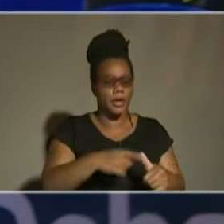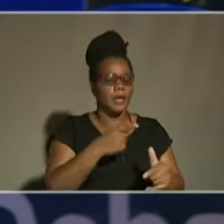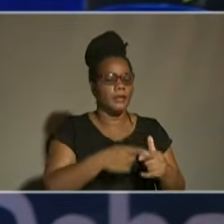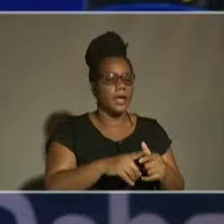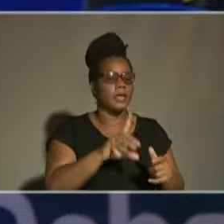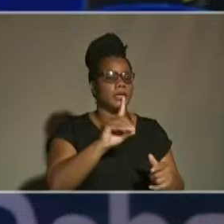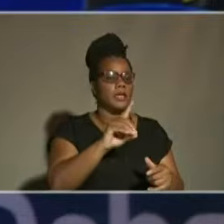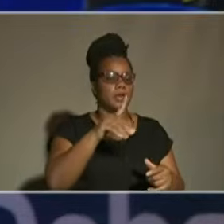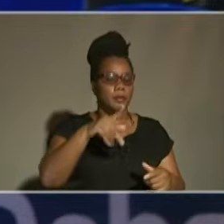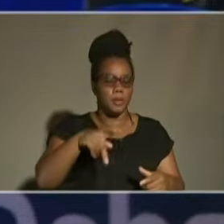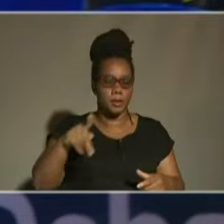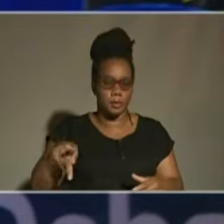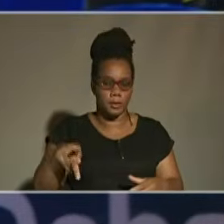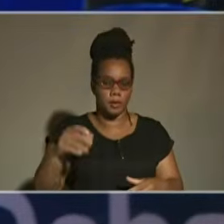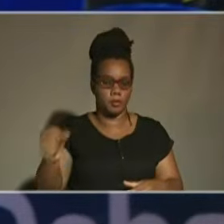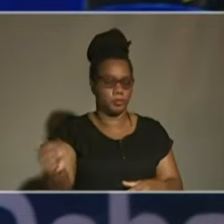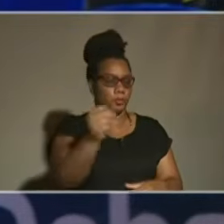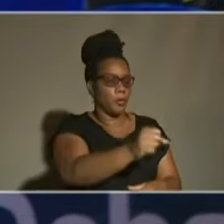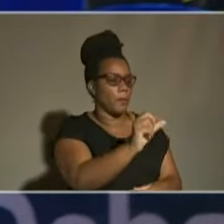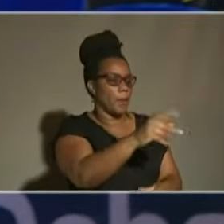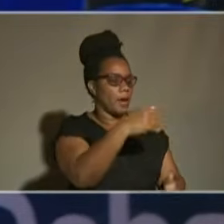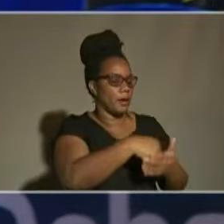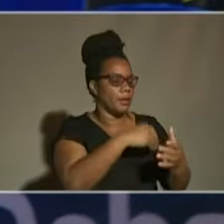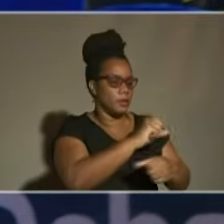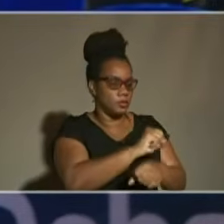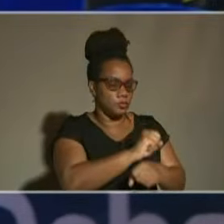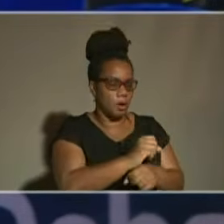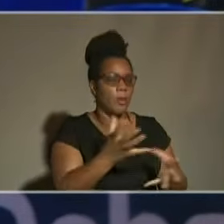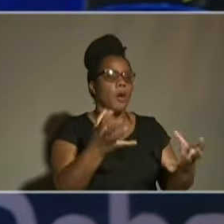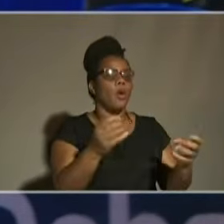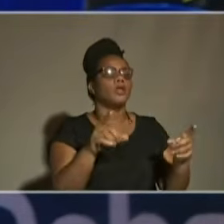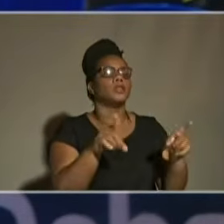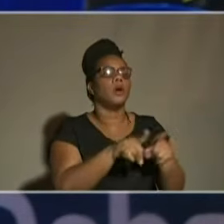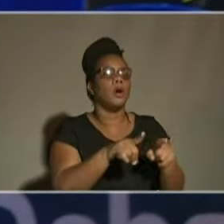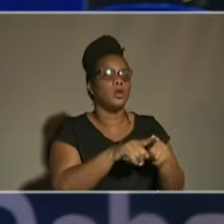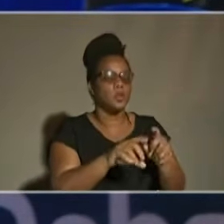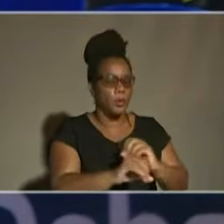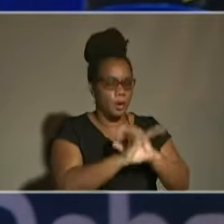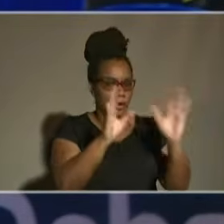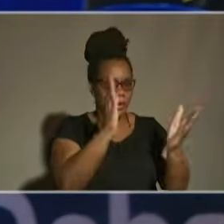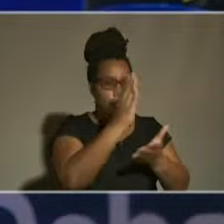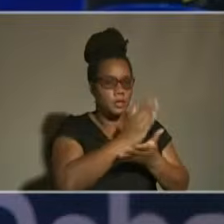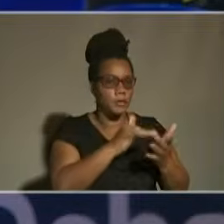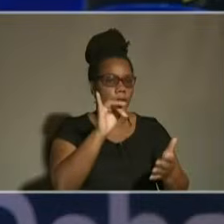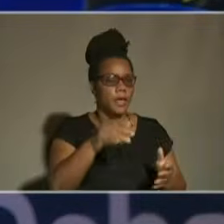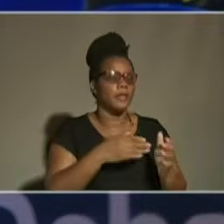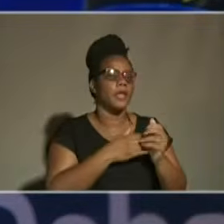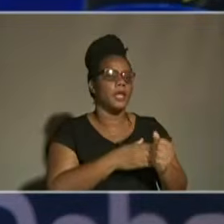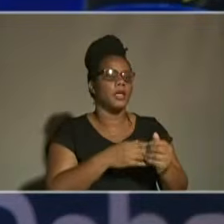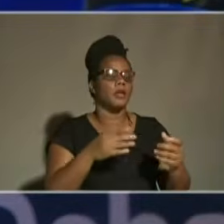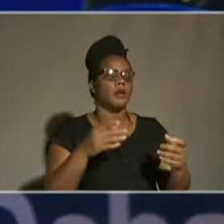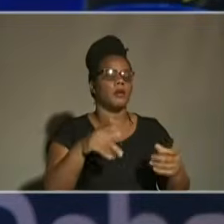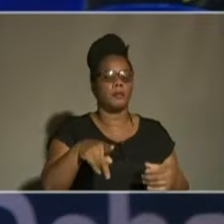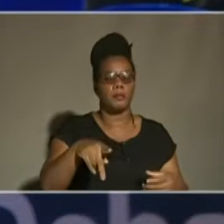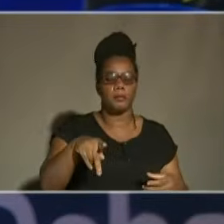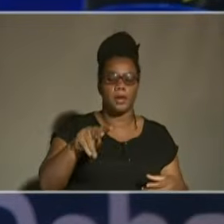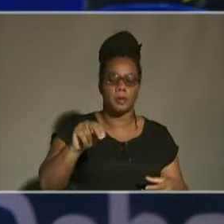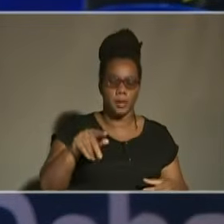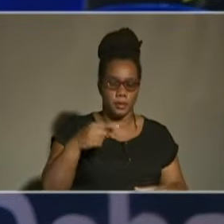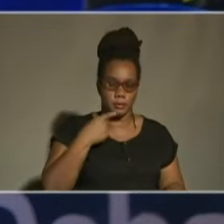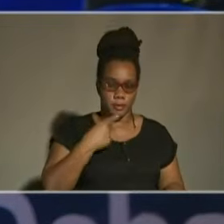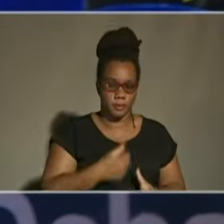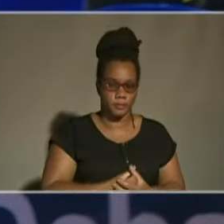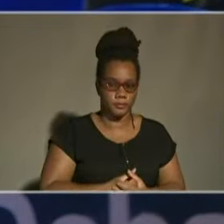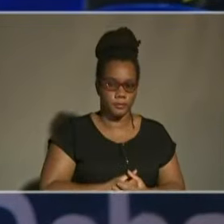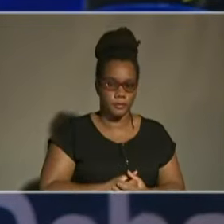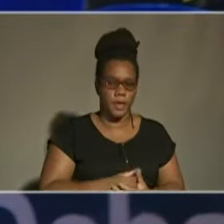was reinstated. I want to also clarify something that the leader of the opposition said.